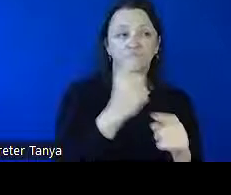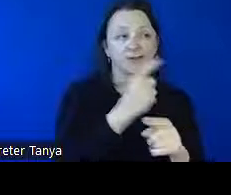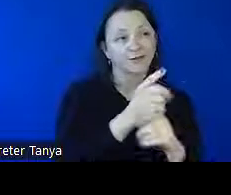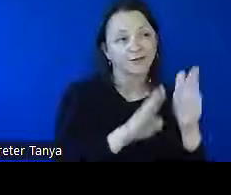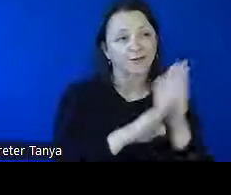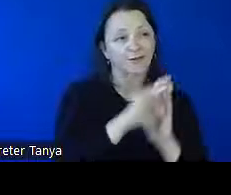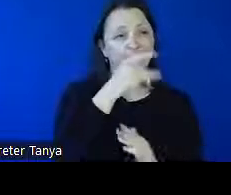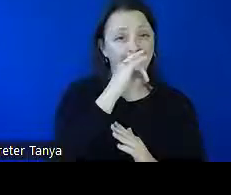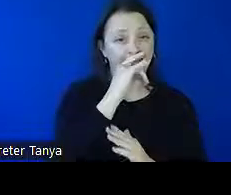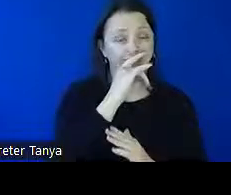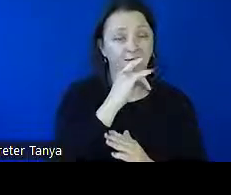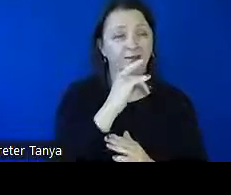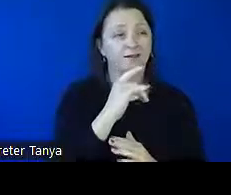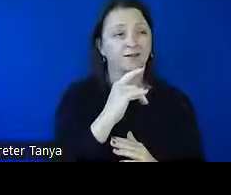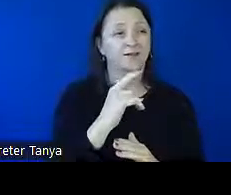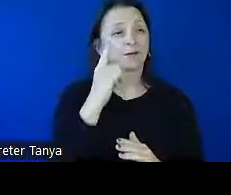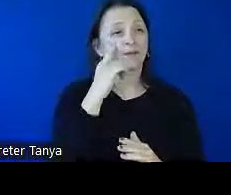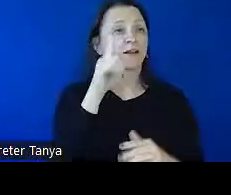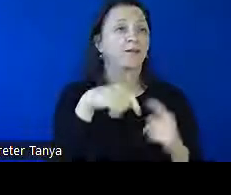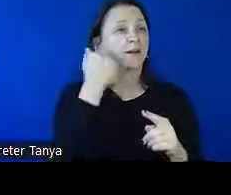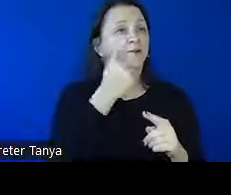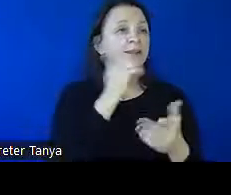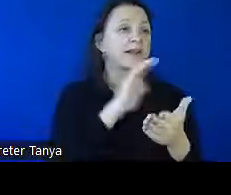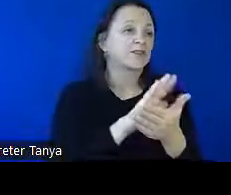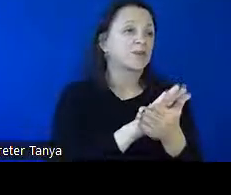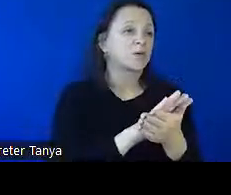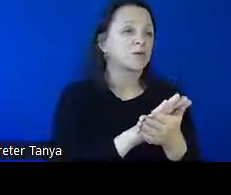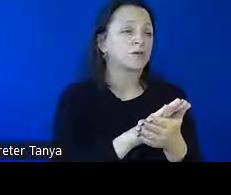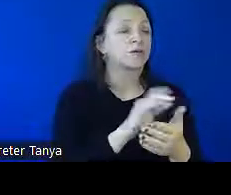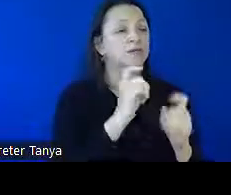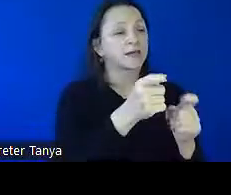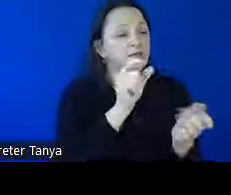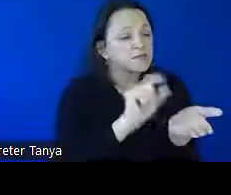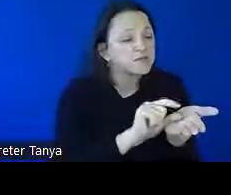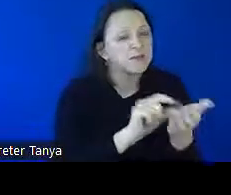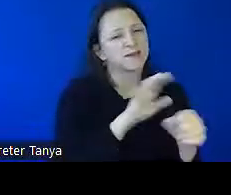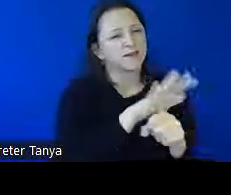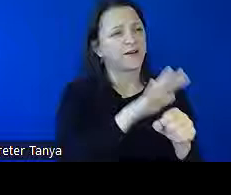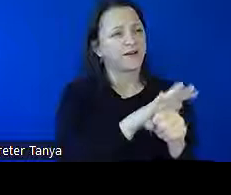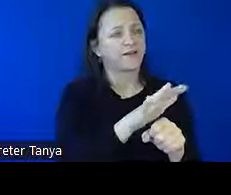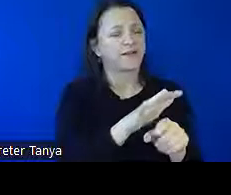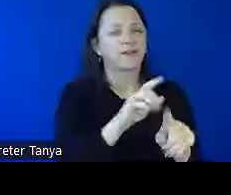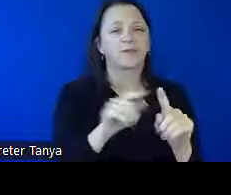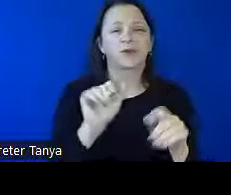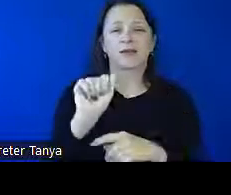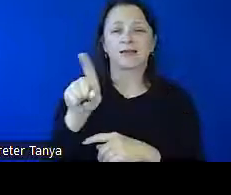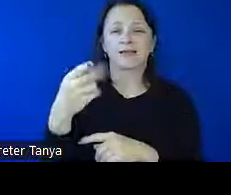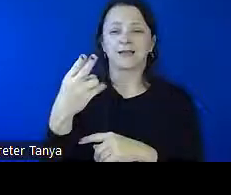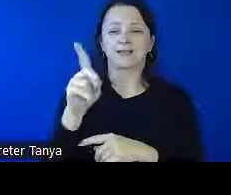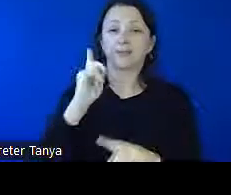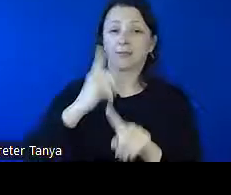the coverage of, school day might be adequate, but in a child who has autism and